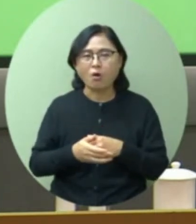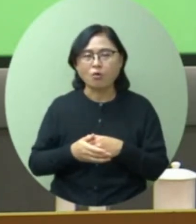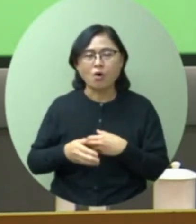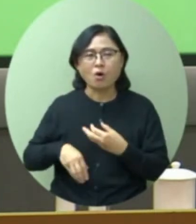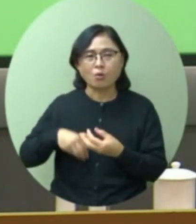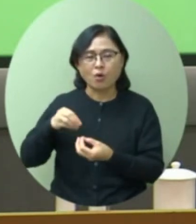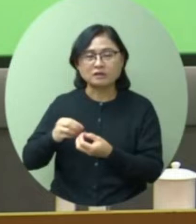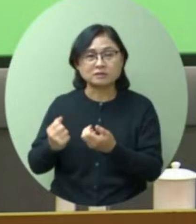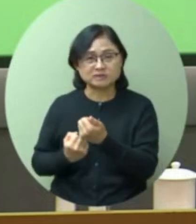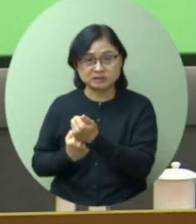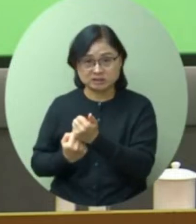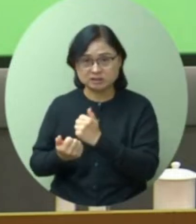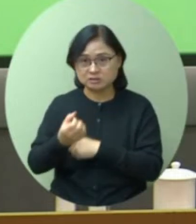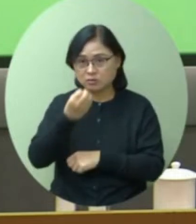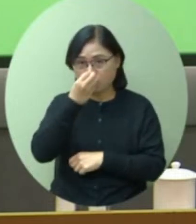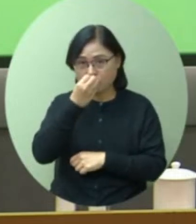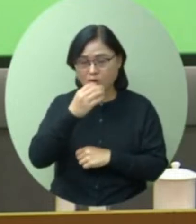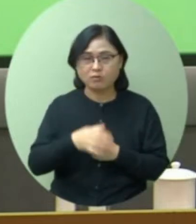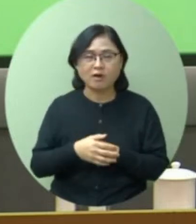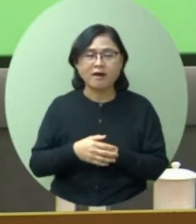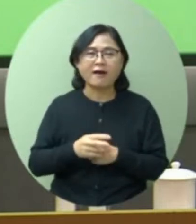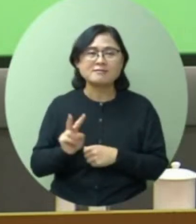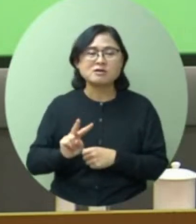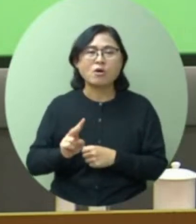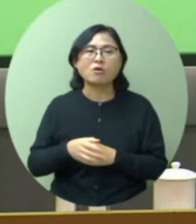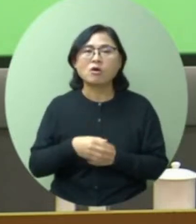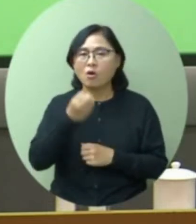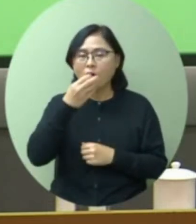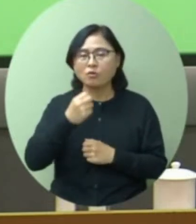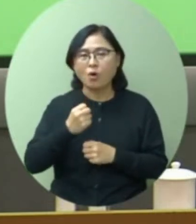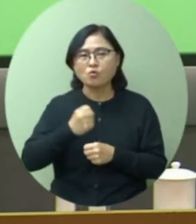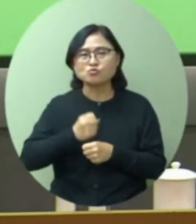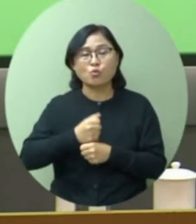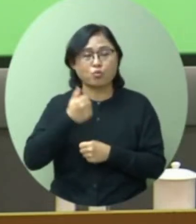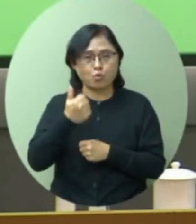The central authorities support and care for Hong Kong.